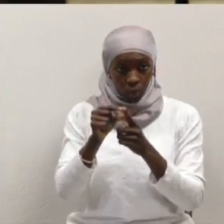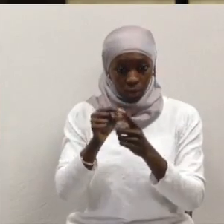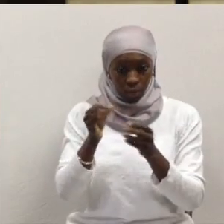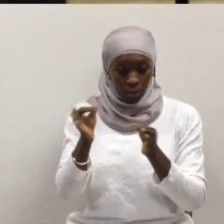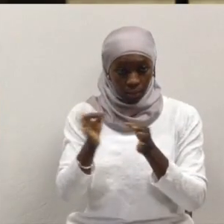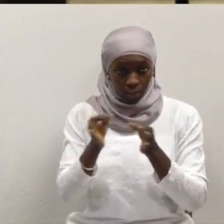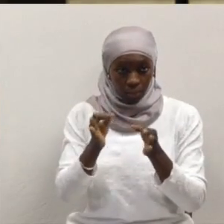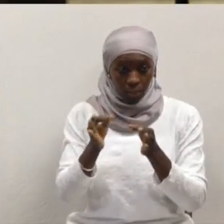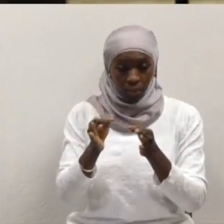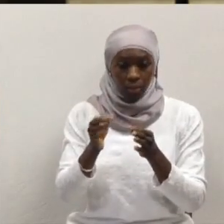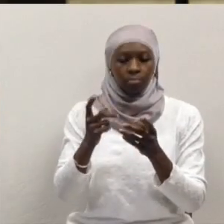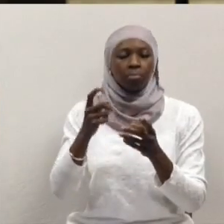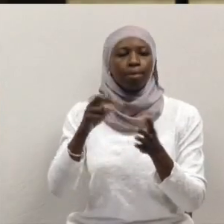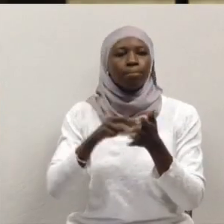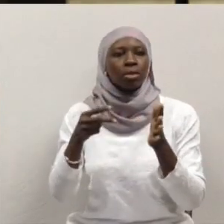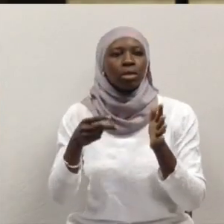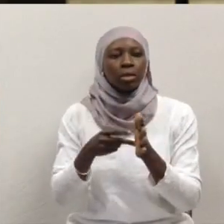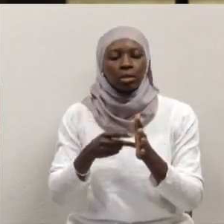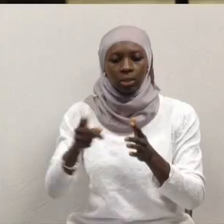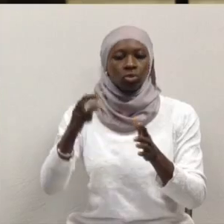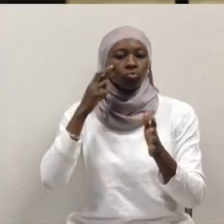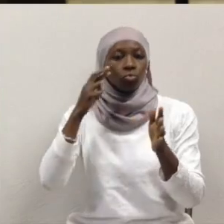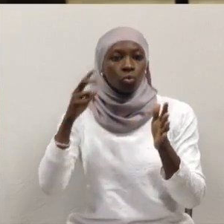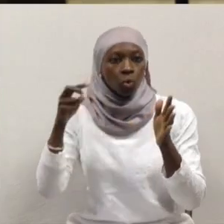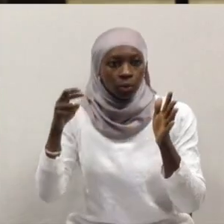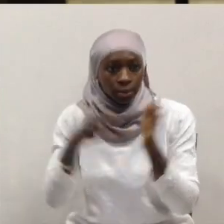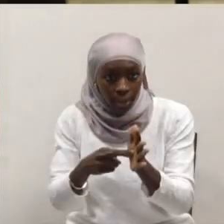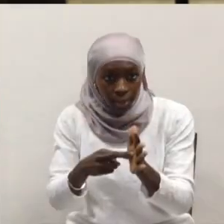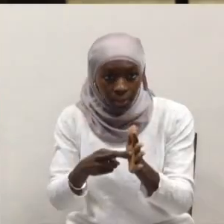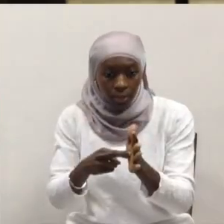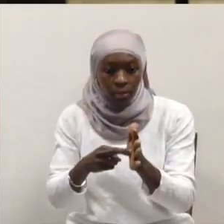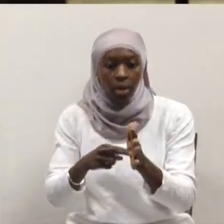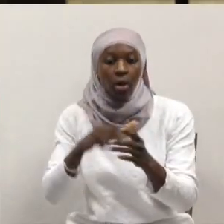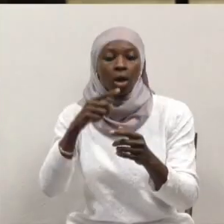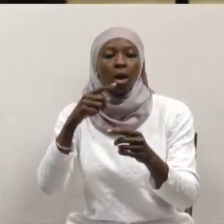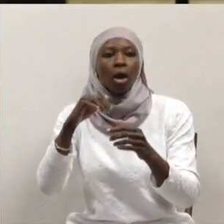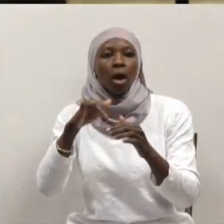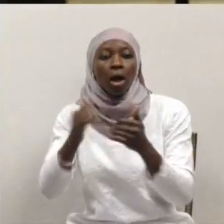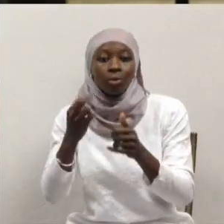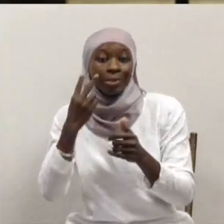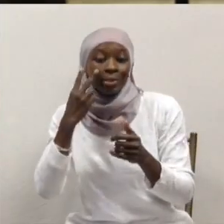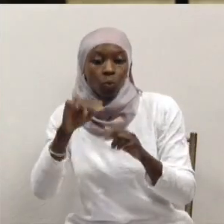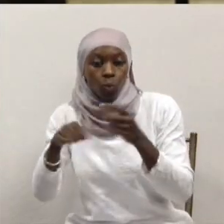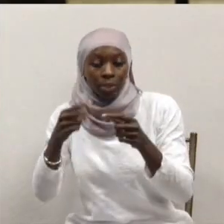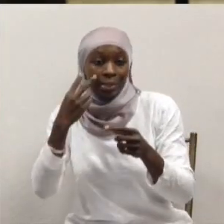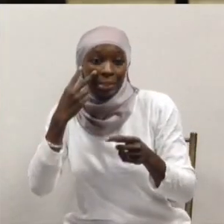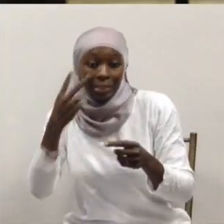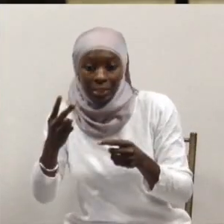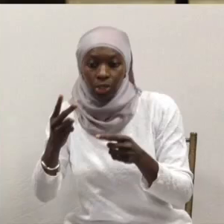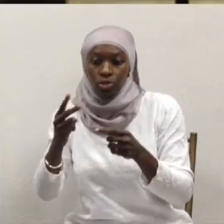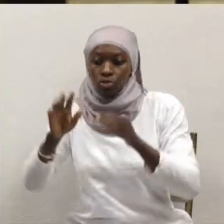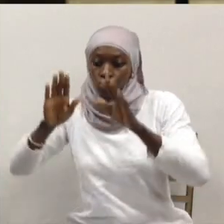is recognized when you see how the children of Israel were so scared when they